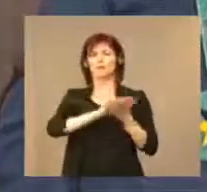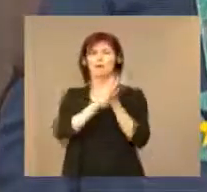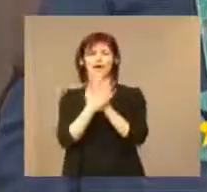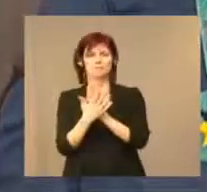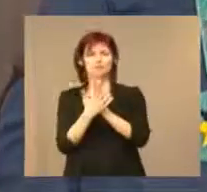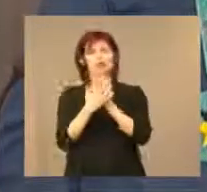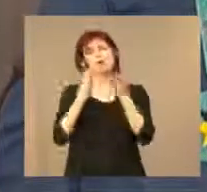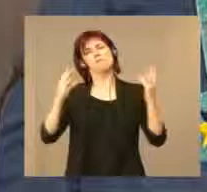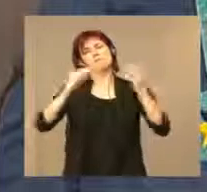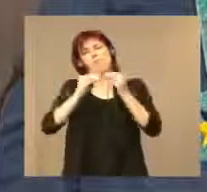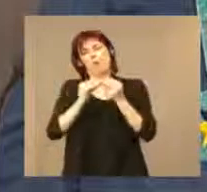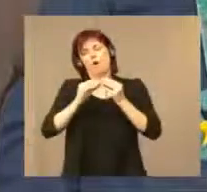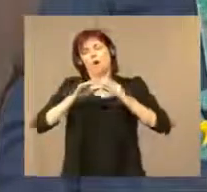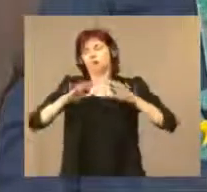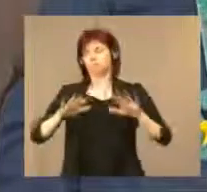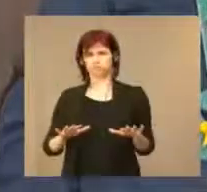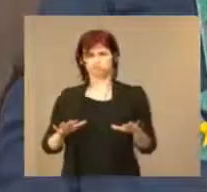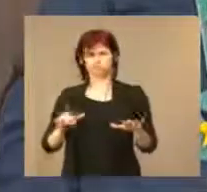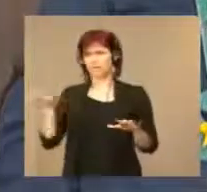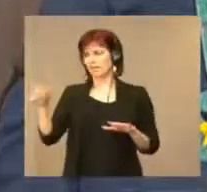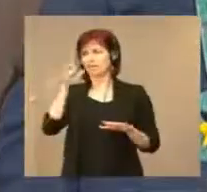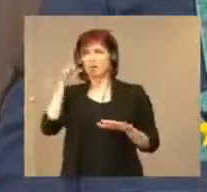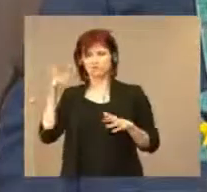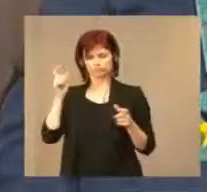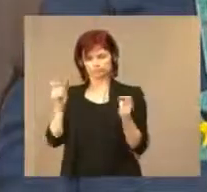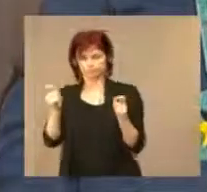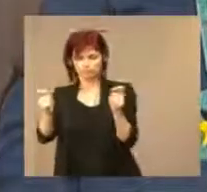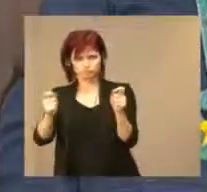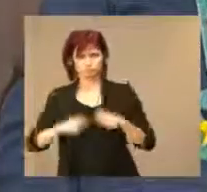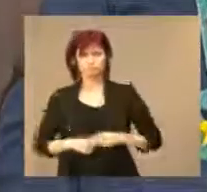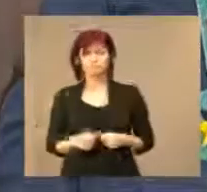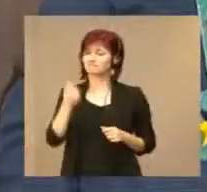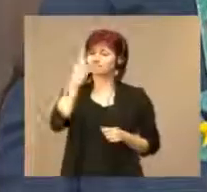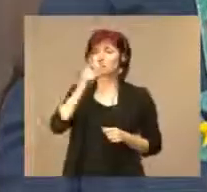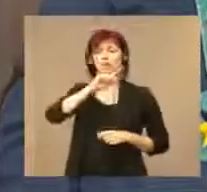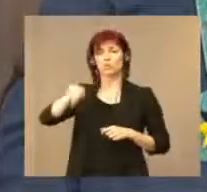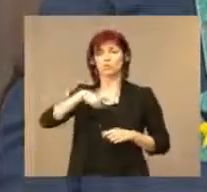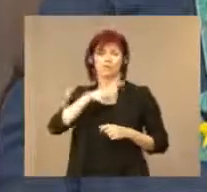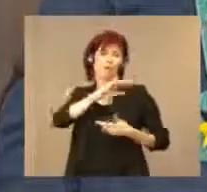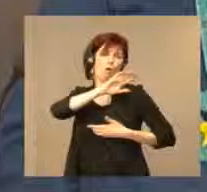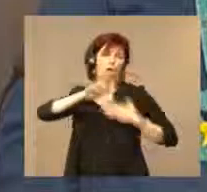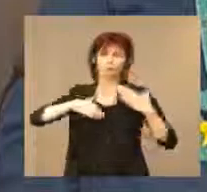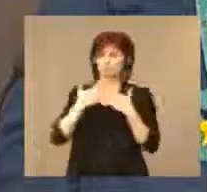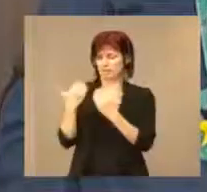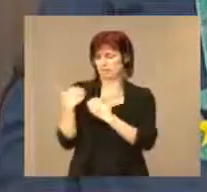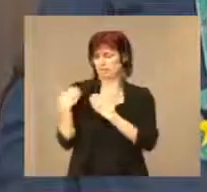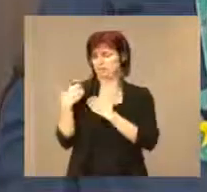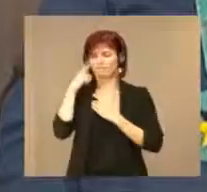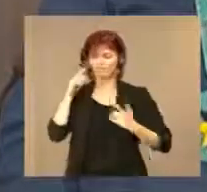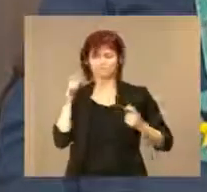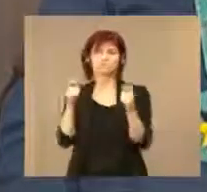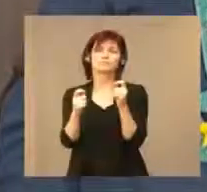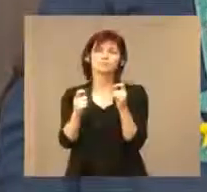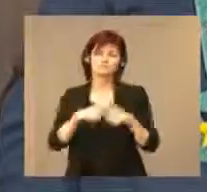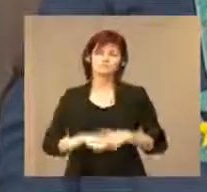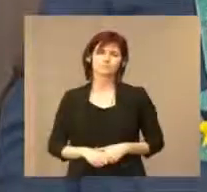ease. But everybody has a collective responsibility to change that. Everybody has,